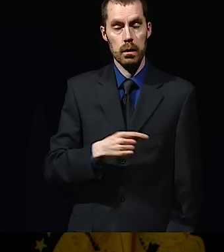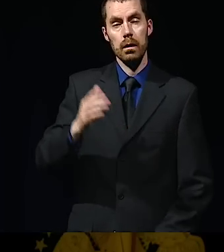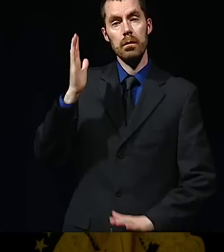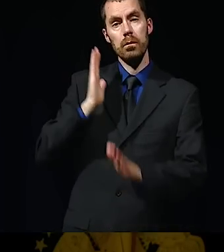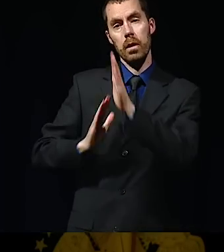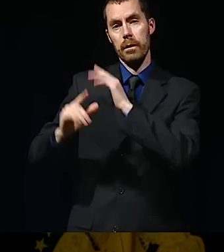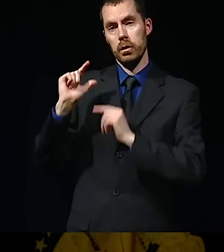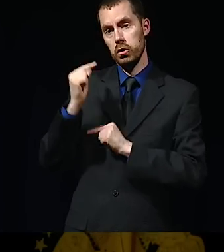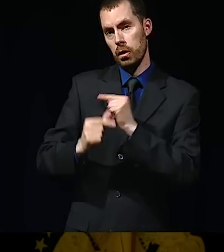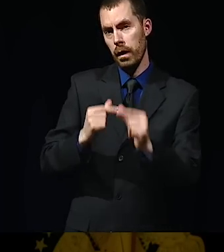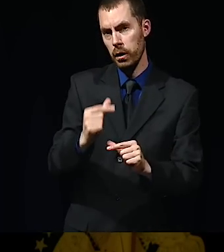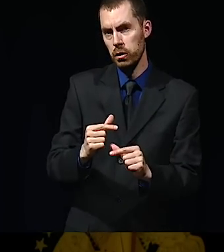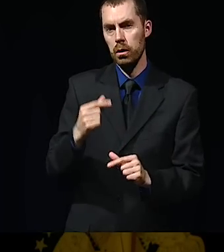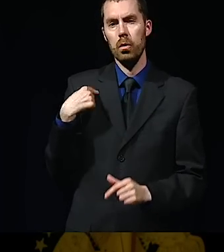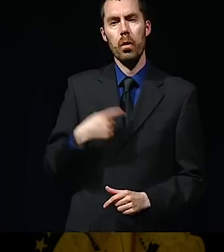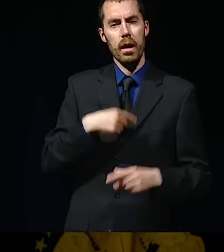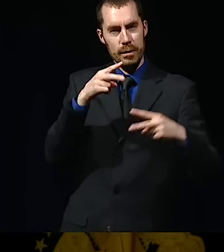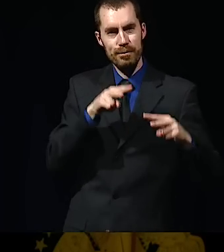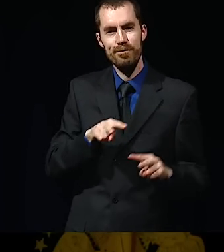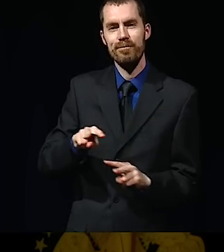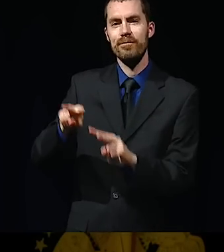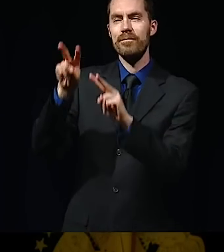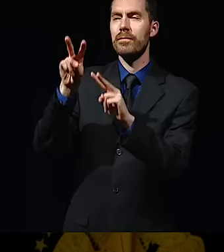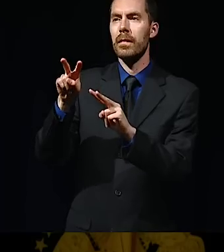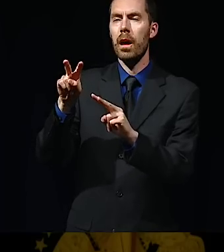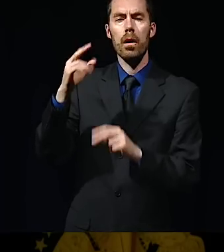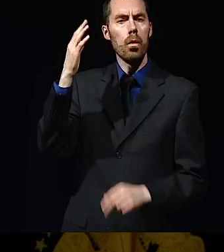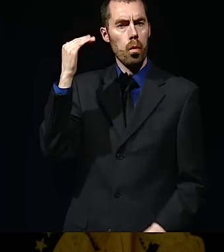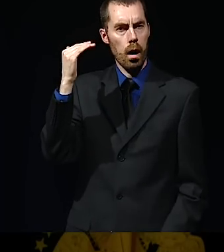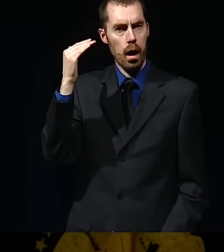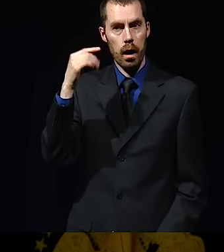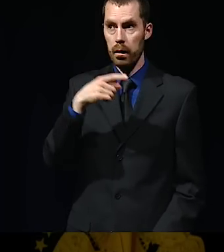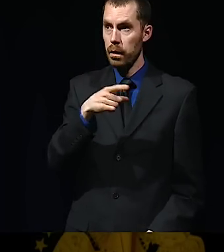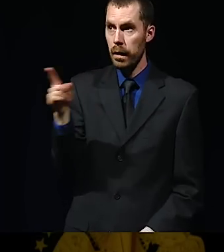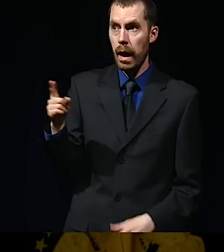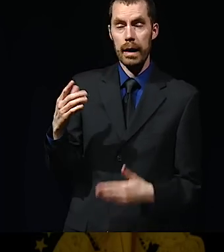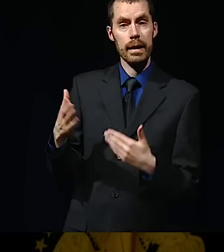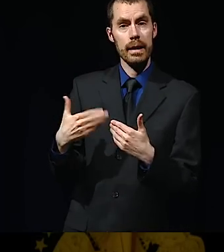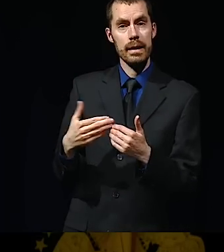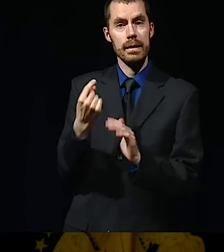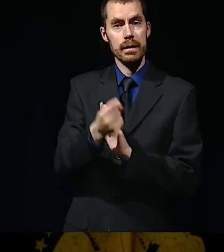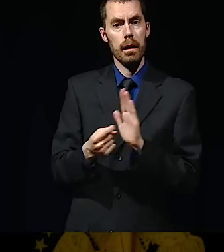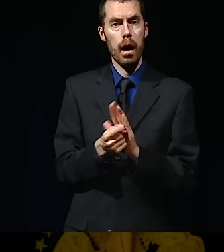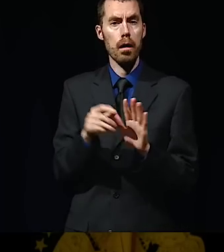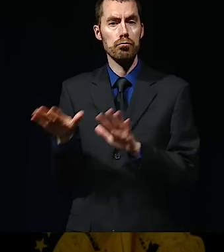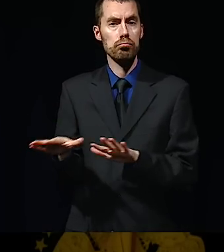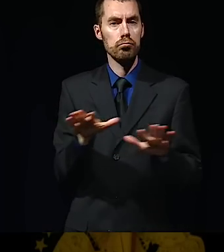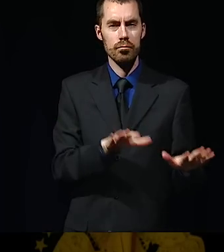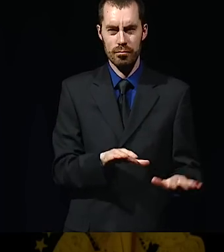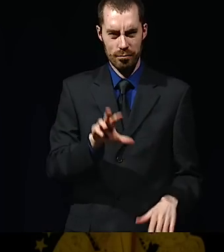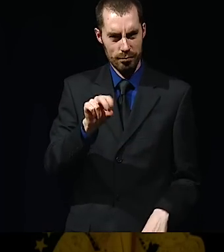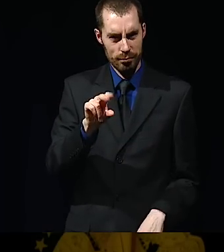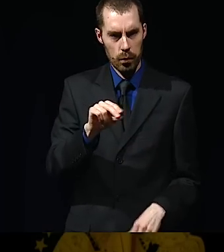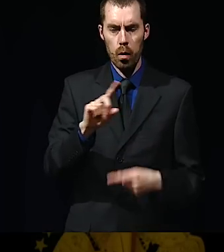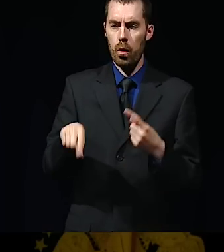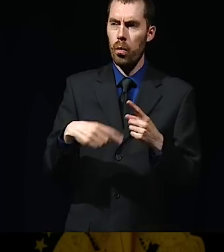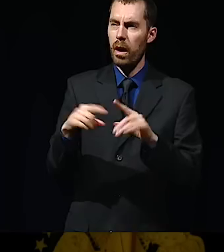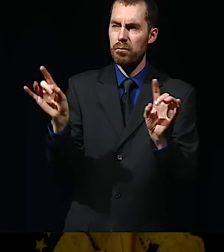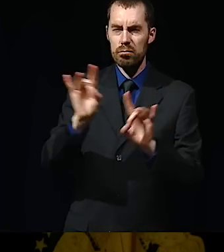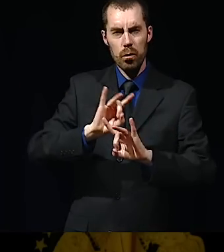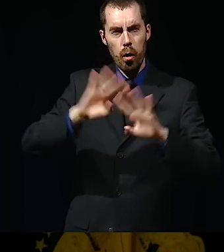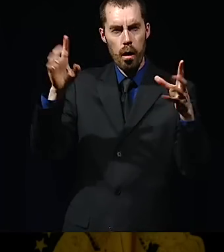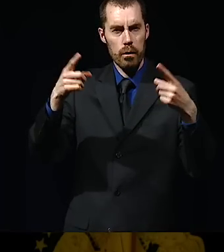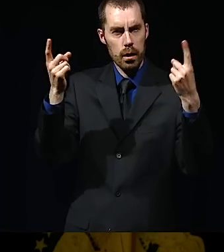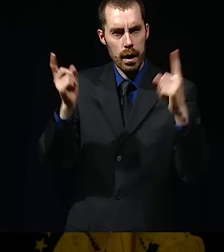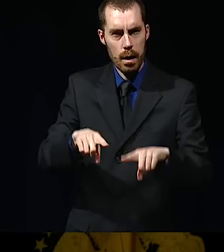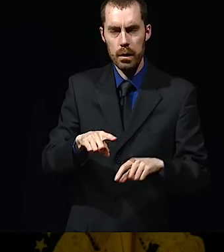generations have been looked up to by those who followed, not because of what they did when things were easy, but when terrible events tested